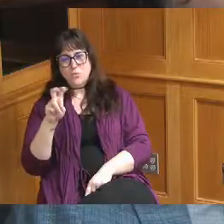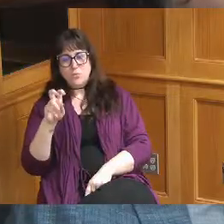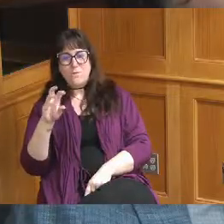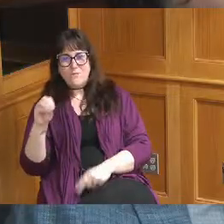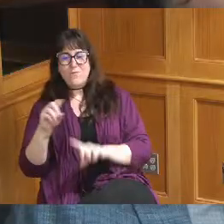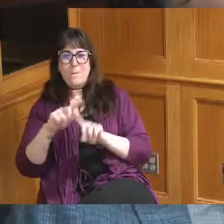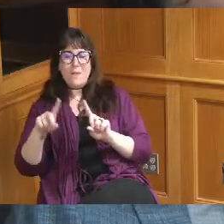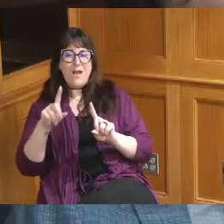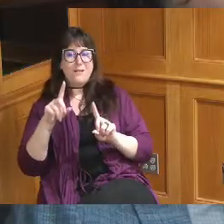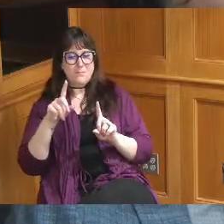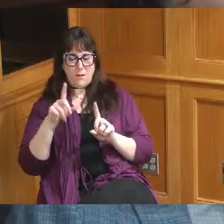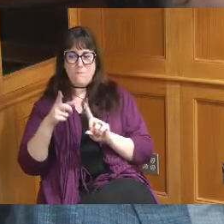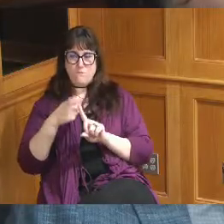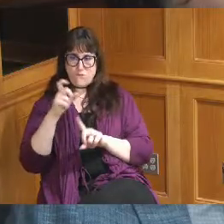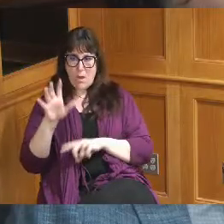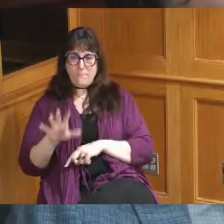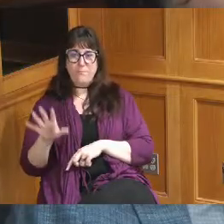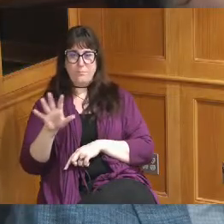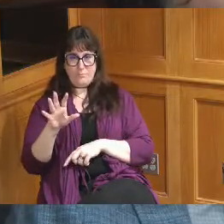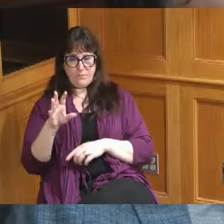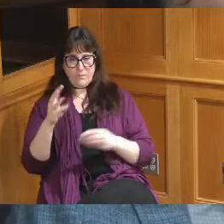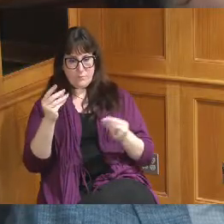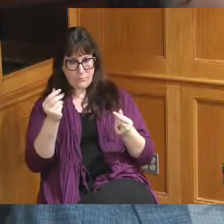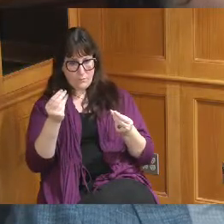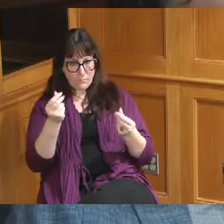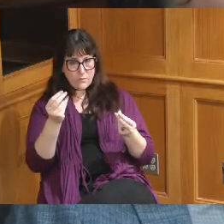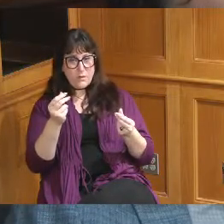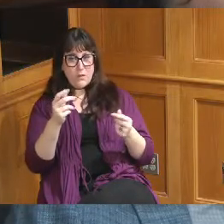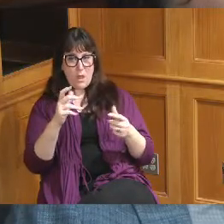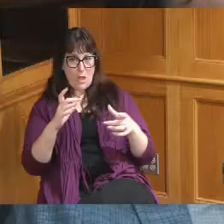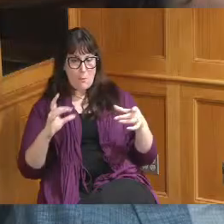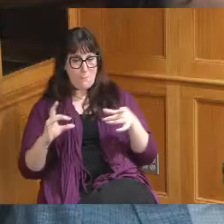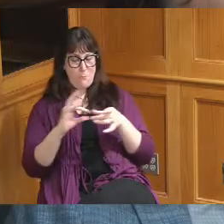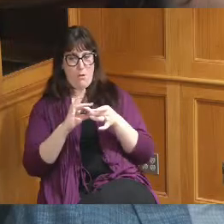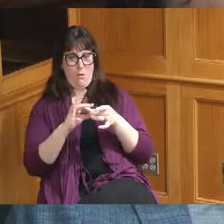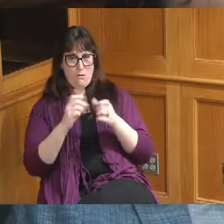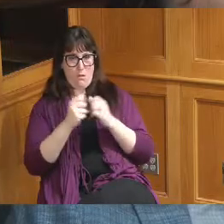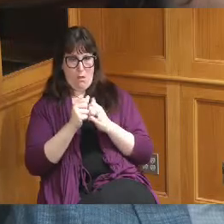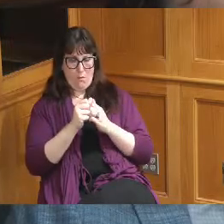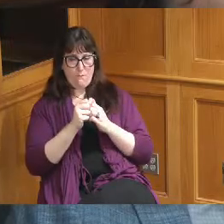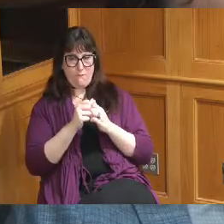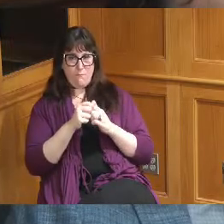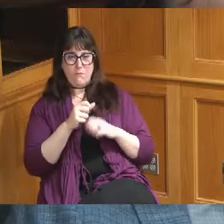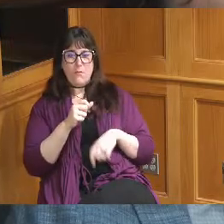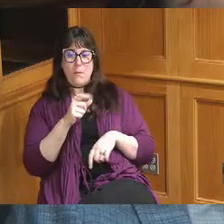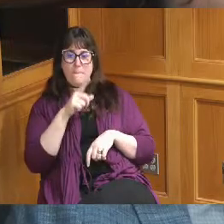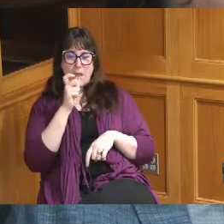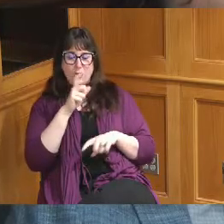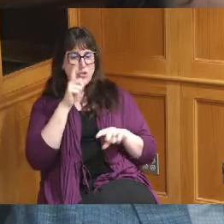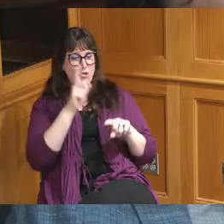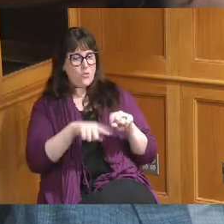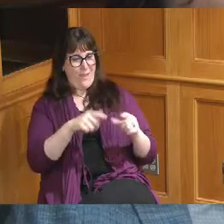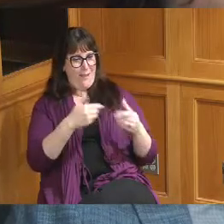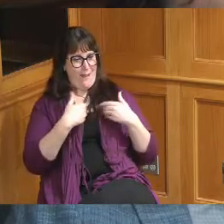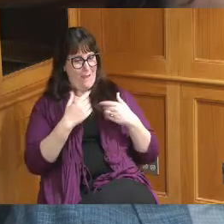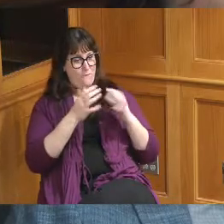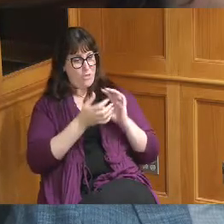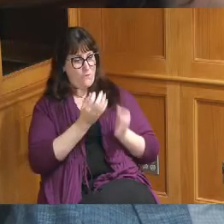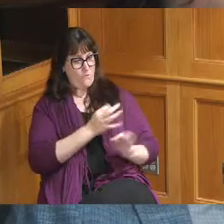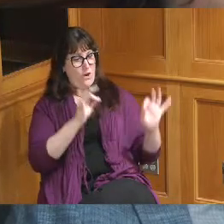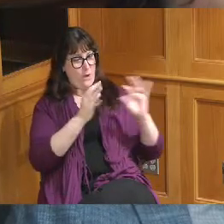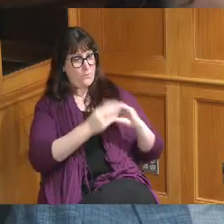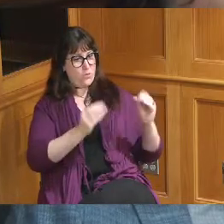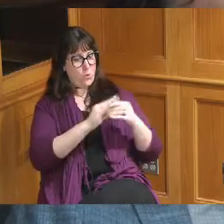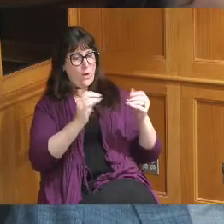should be coming out of there tangibly as part of, because you can't have the freedom story without them getting